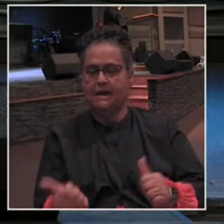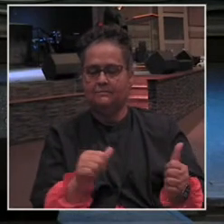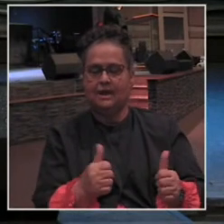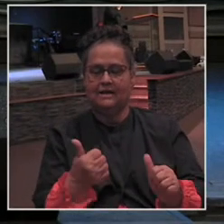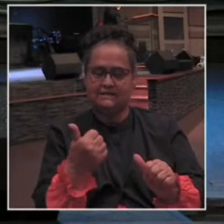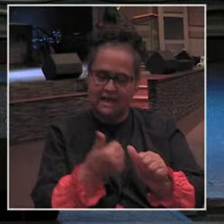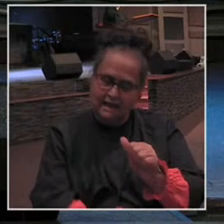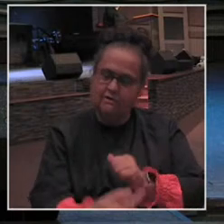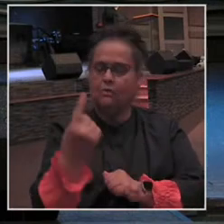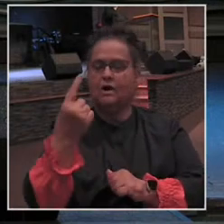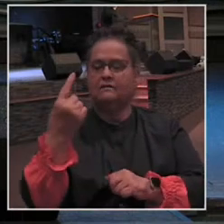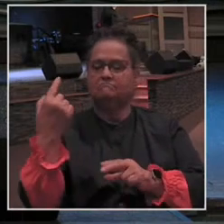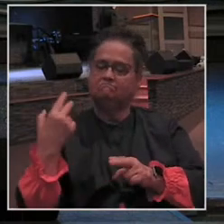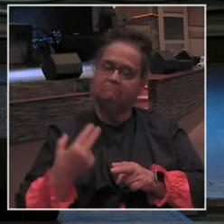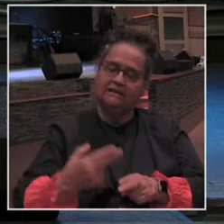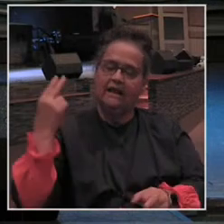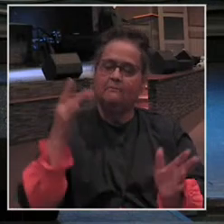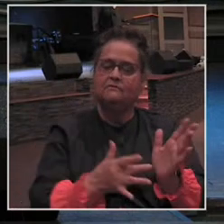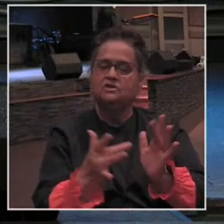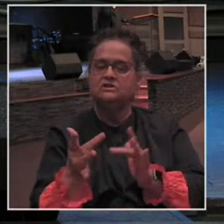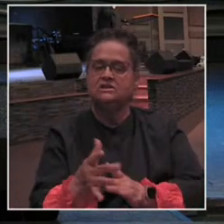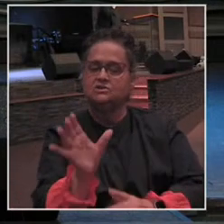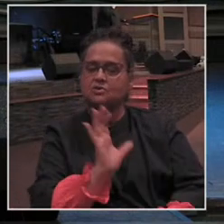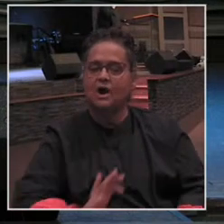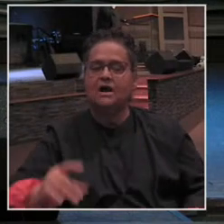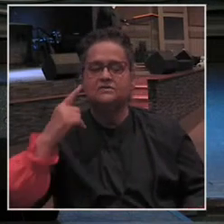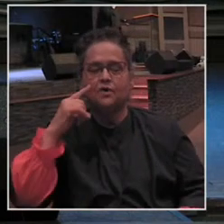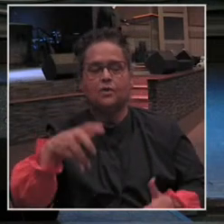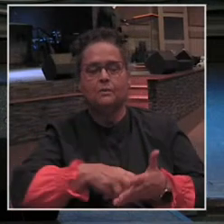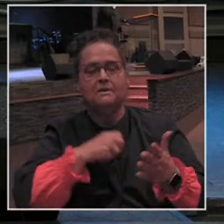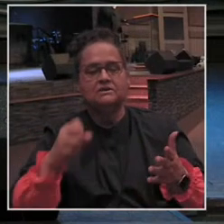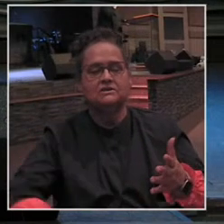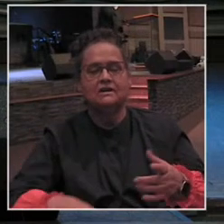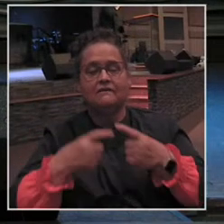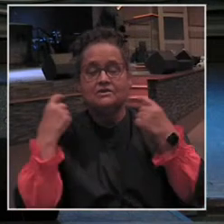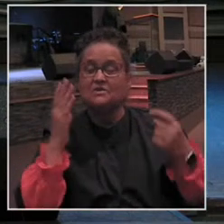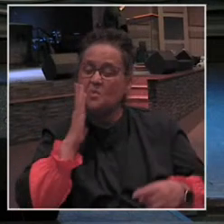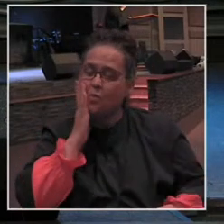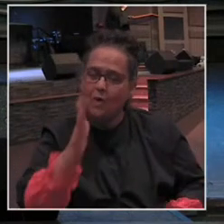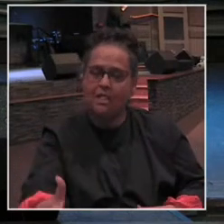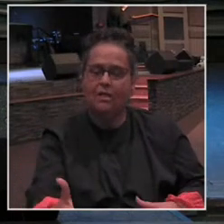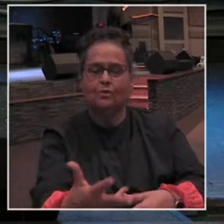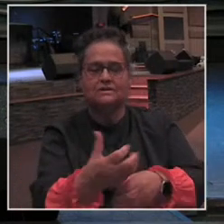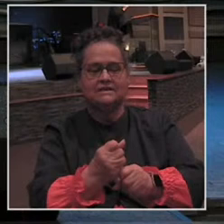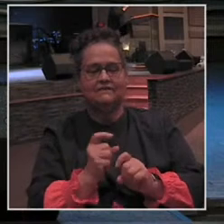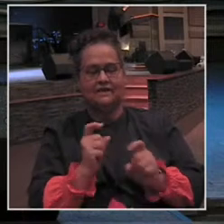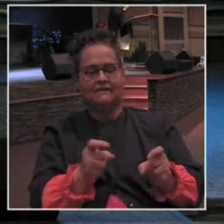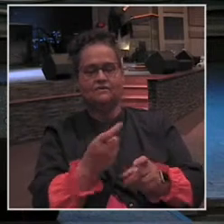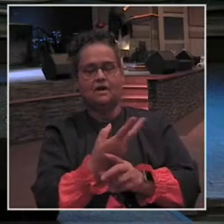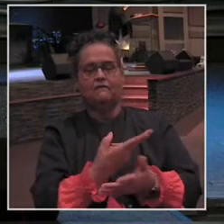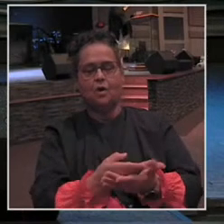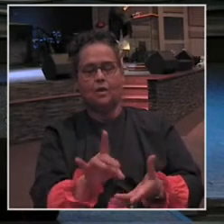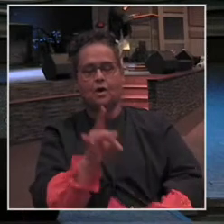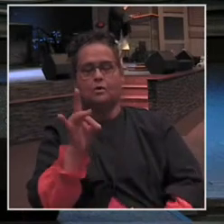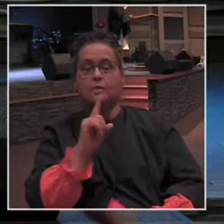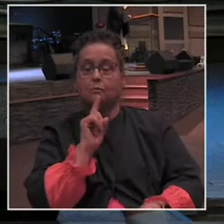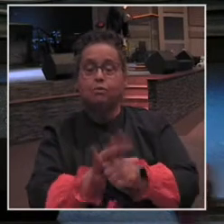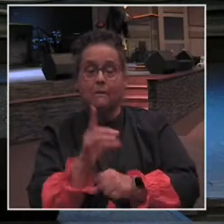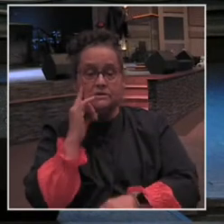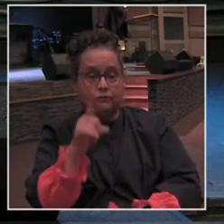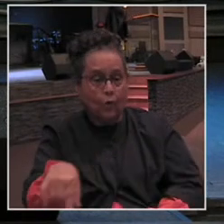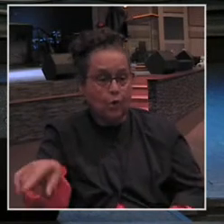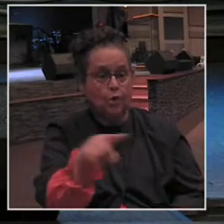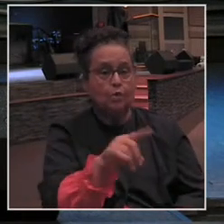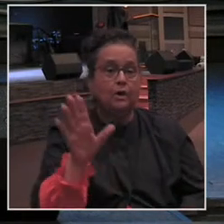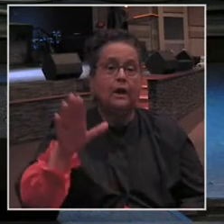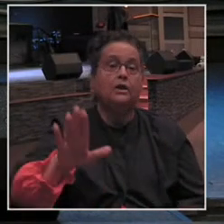of Jesus Christ for the remission of your sins, and ye shall receive the gift of the Holy Ghost. For the promise is unto you and to your